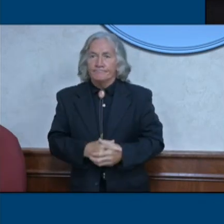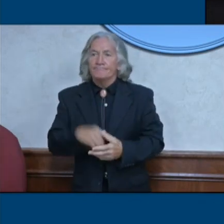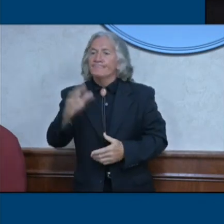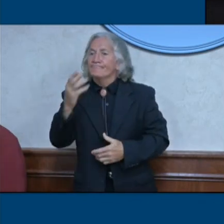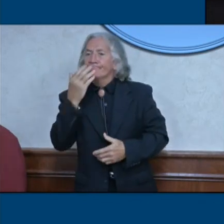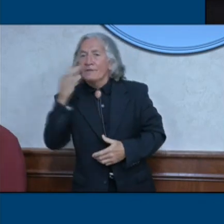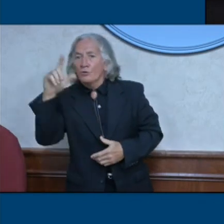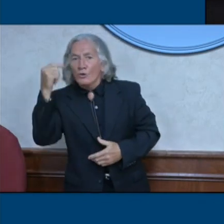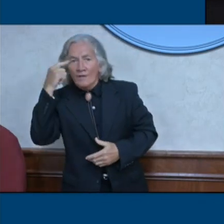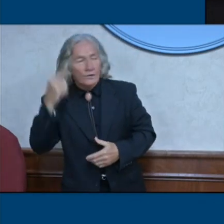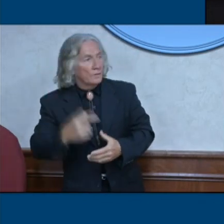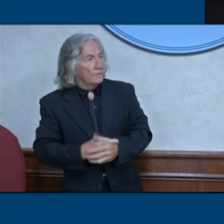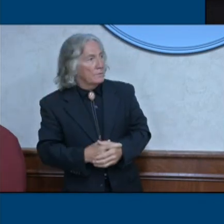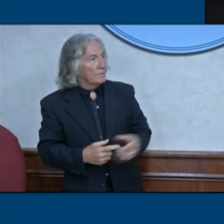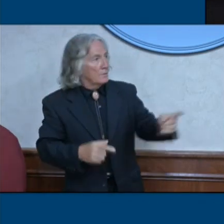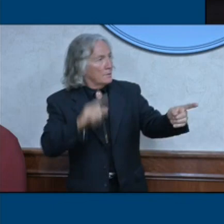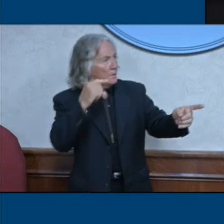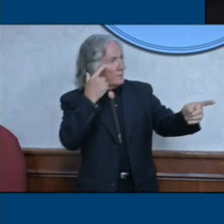gatherings. Thanks.